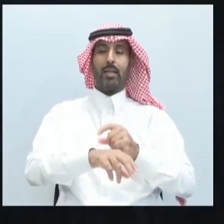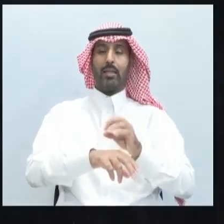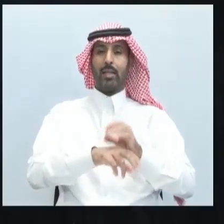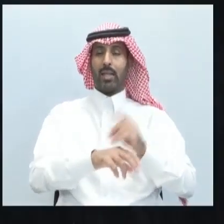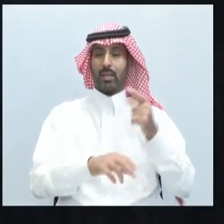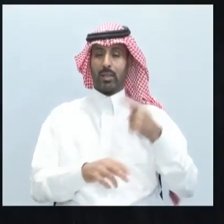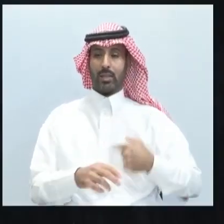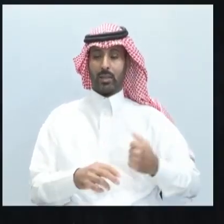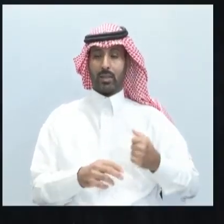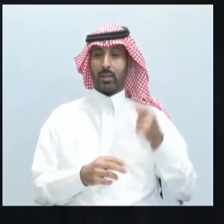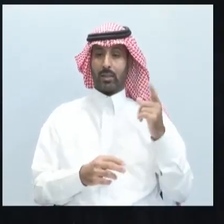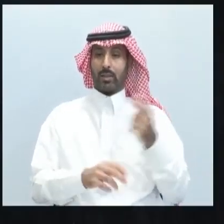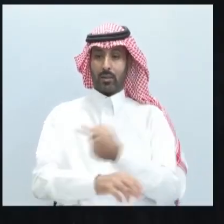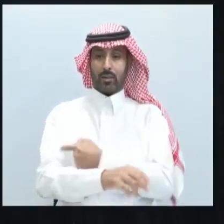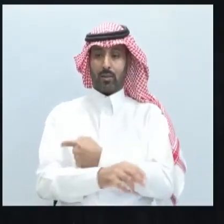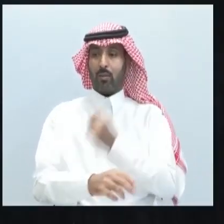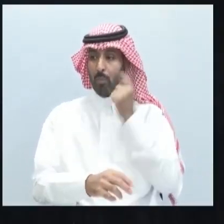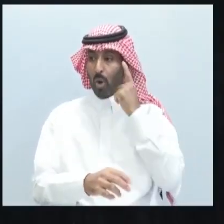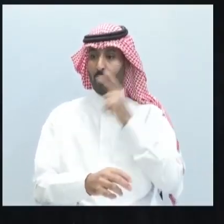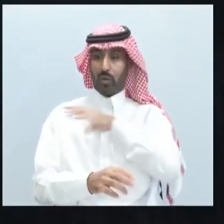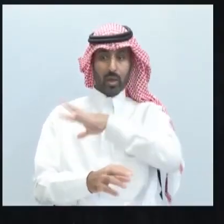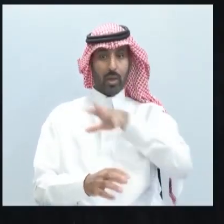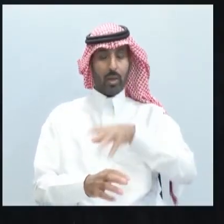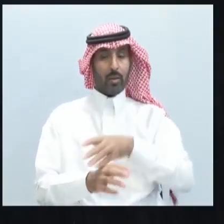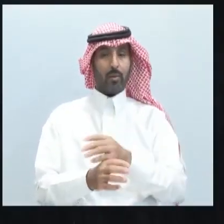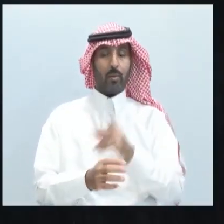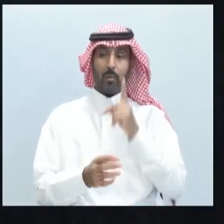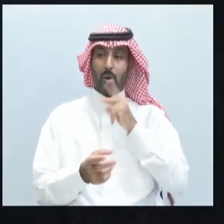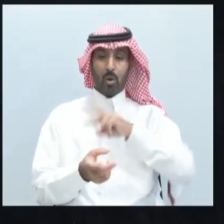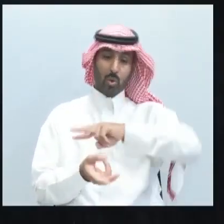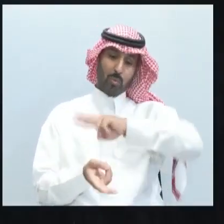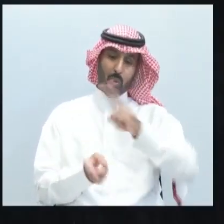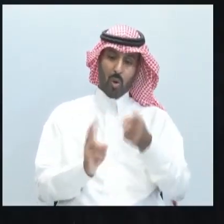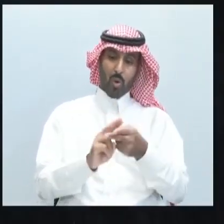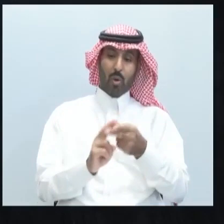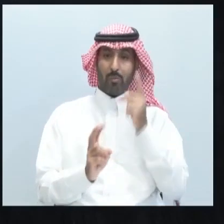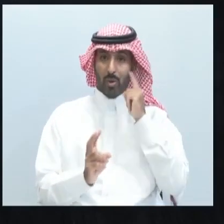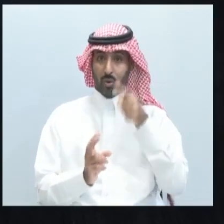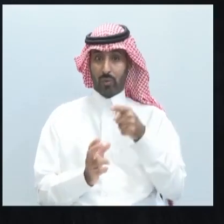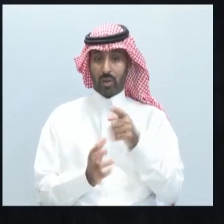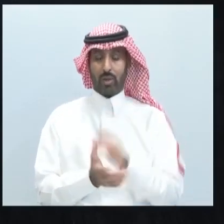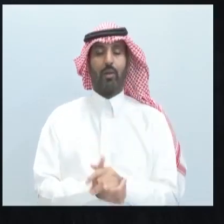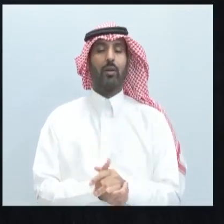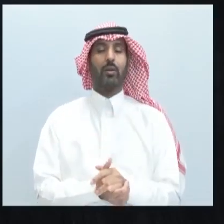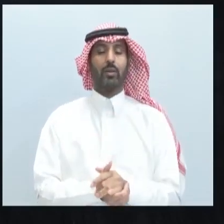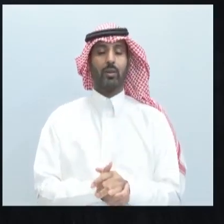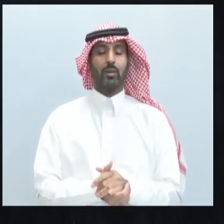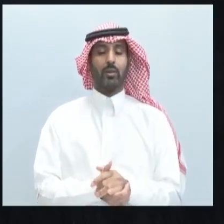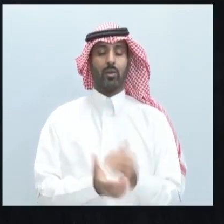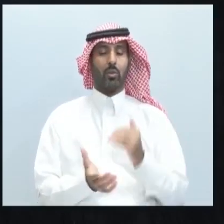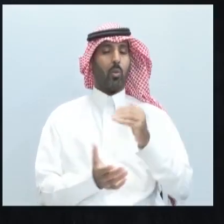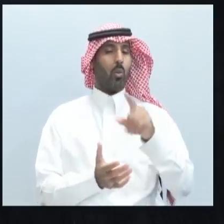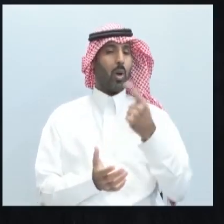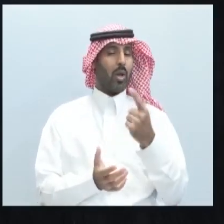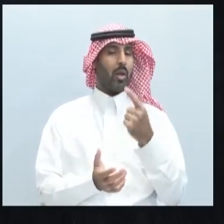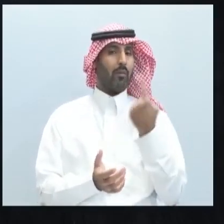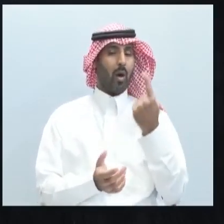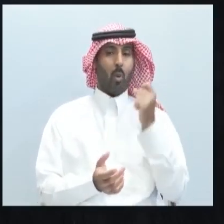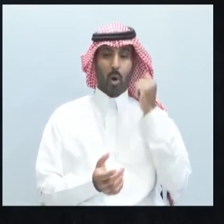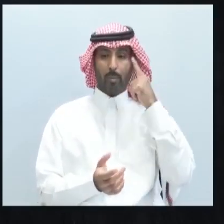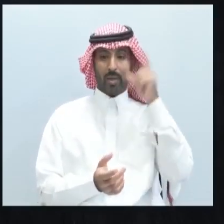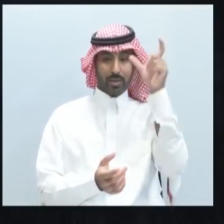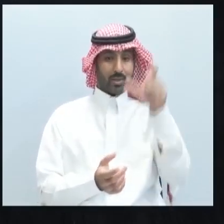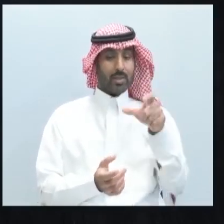name. Some people, they are very famous, not just in Saudi Arabia, but also worldwide. Now, one of our